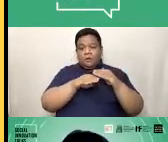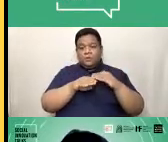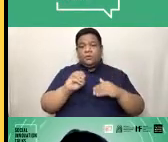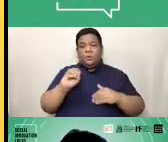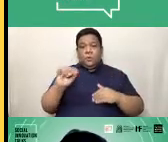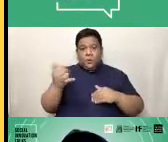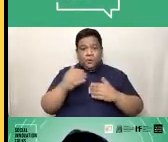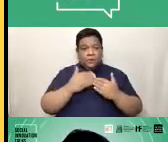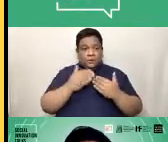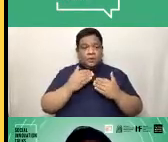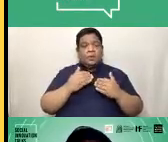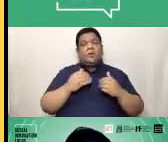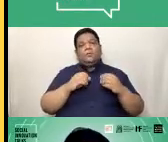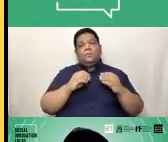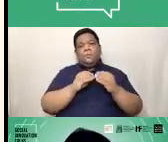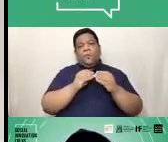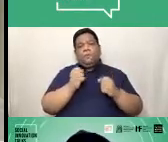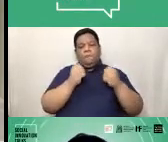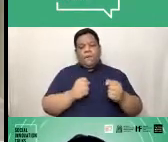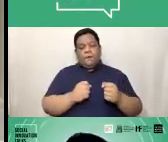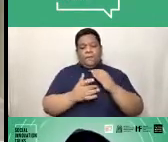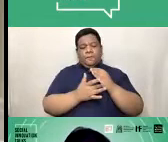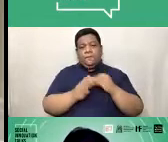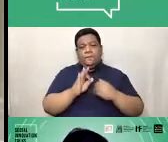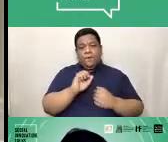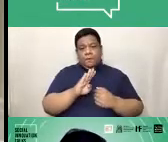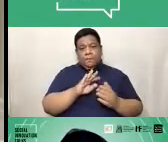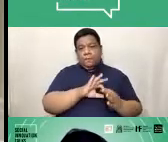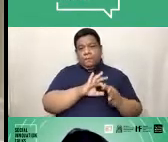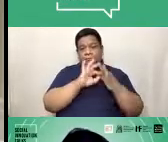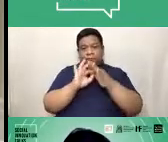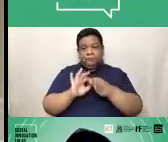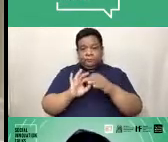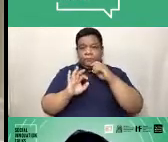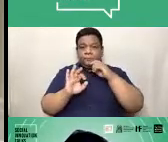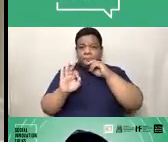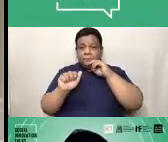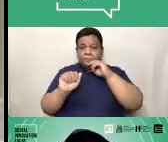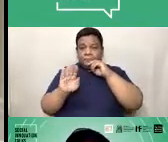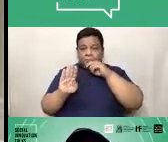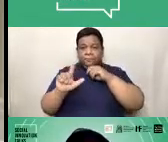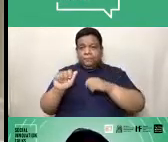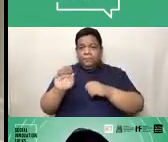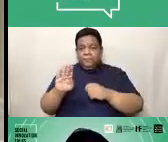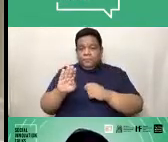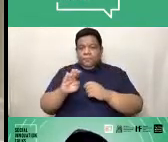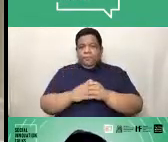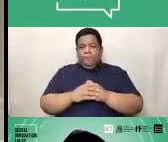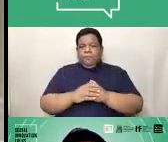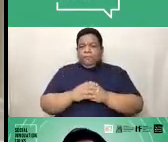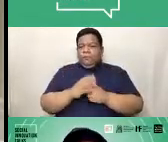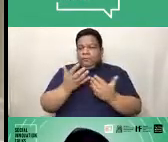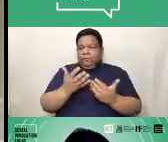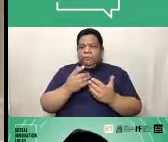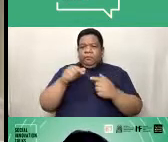powerful. Okay? So linking into digital fabrication was the concept of the Fab Lab or